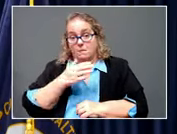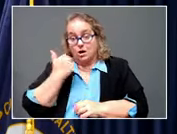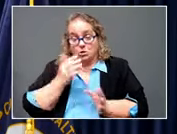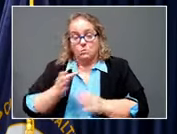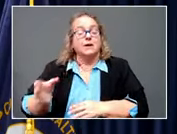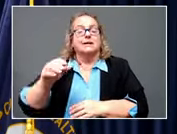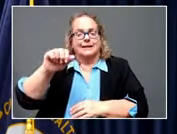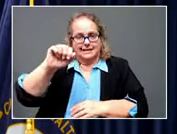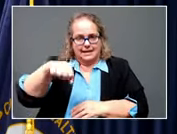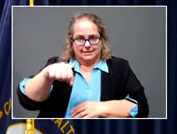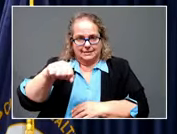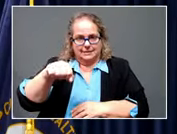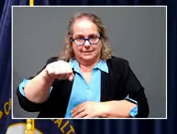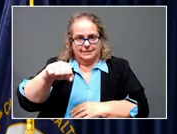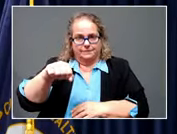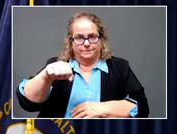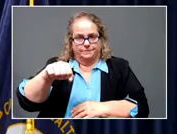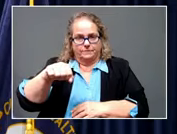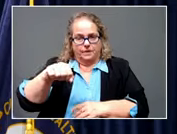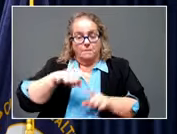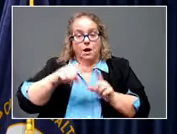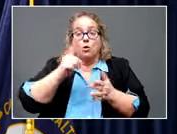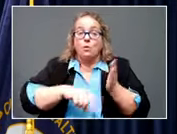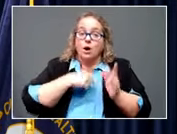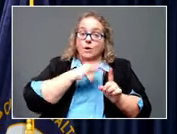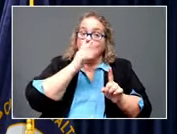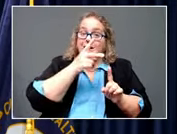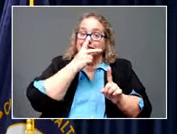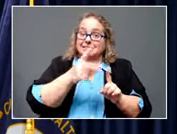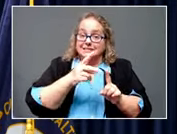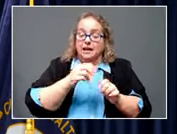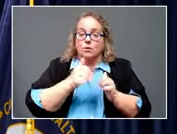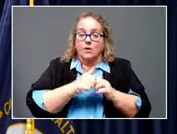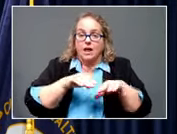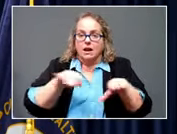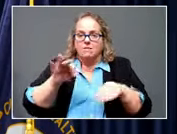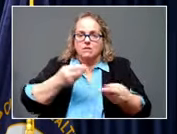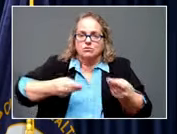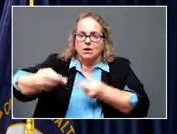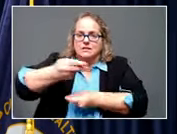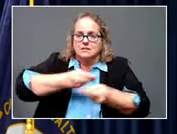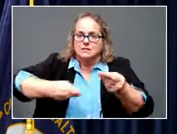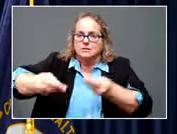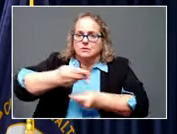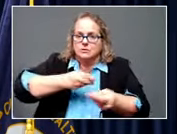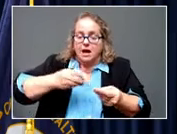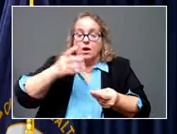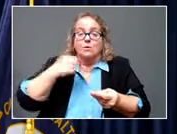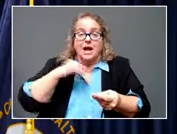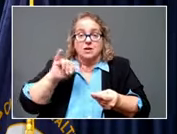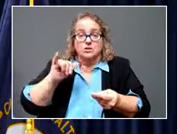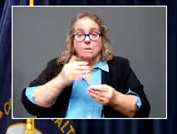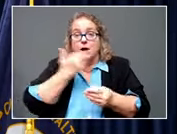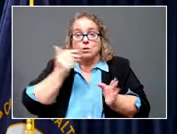But what we will see, depending on the level of transmissibility. We're also a little better prepared because a few more people are vaccinated. But the number one thing that